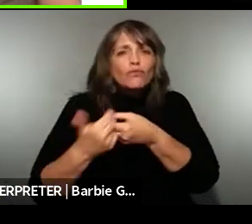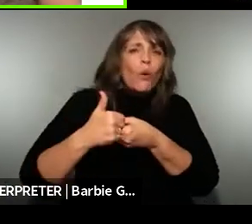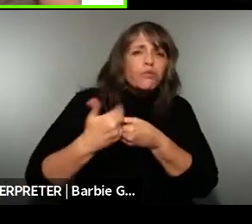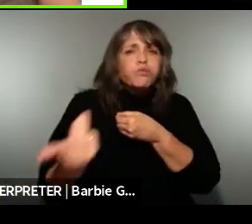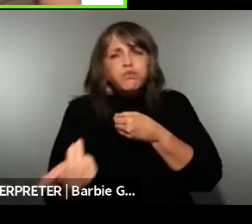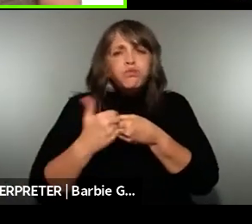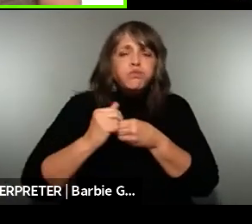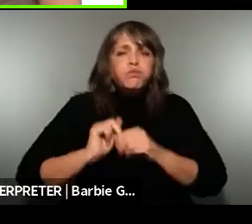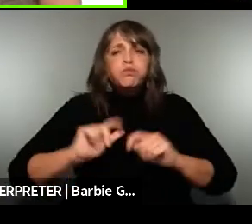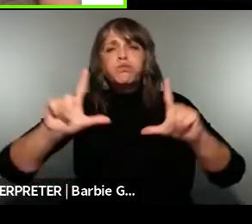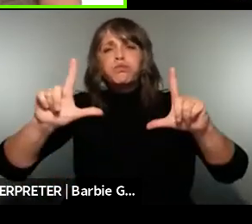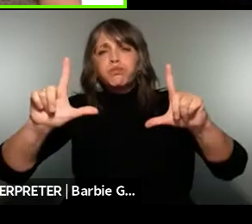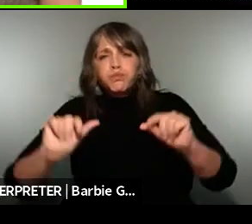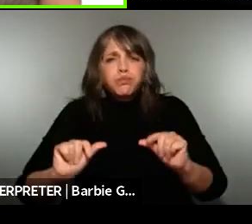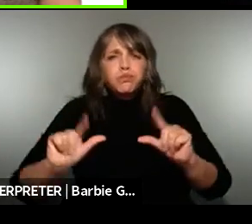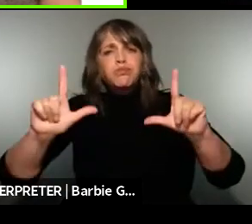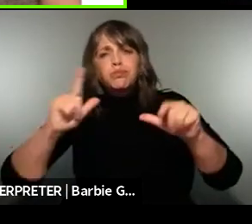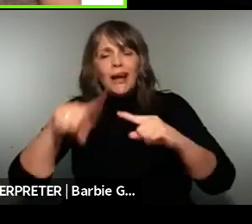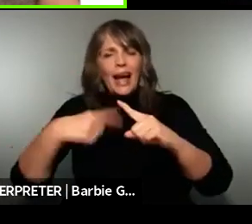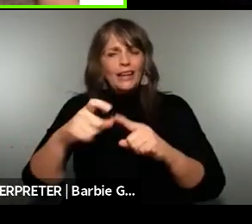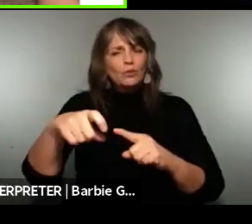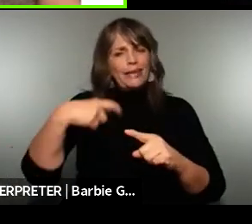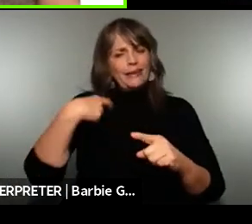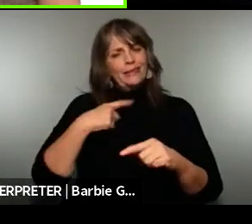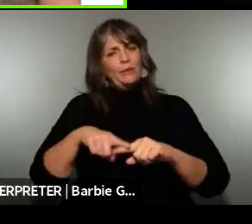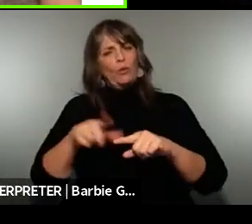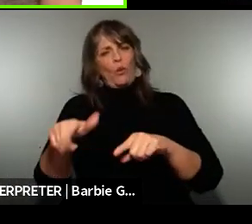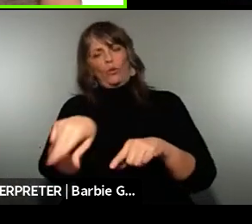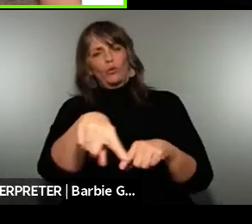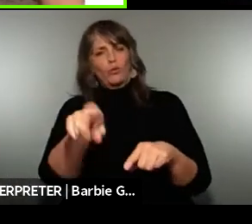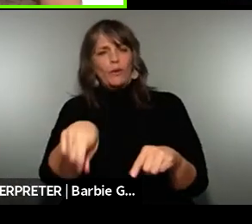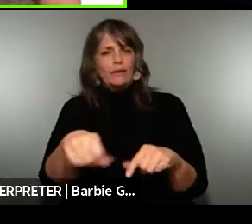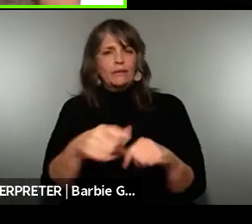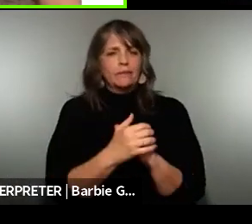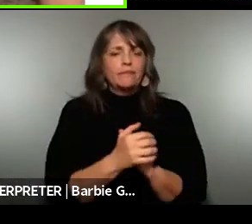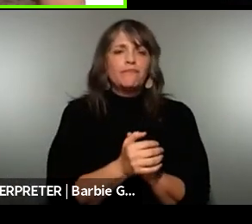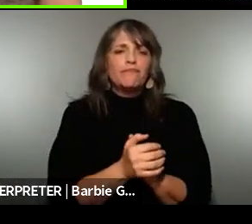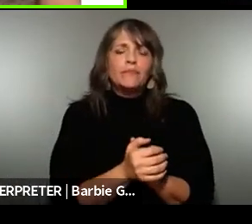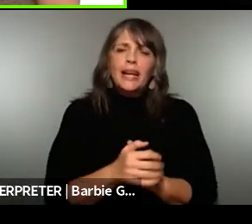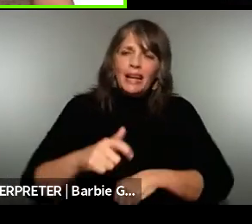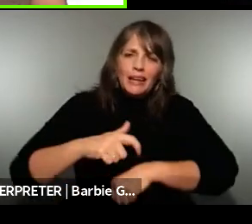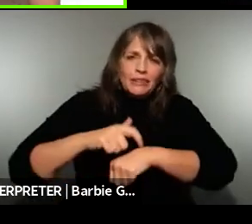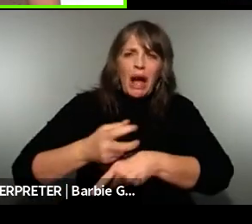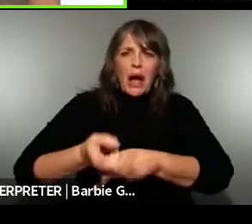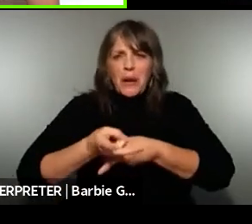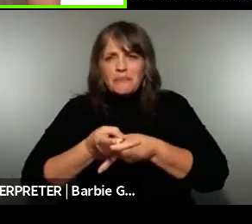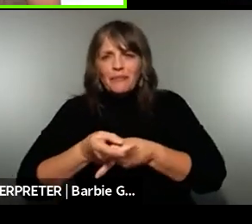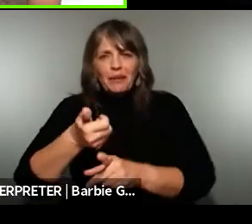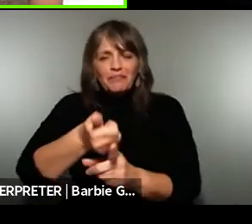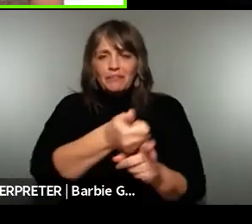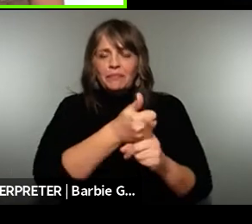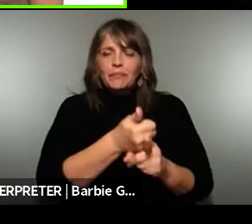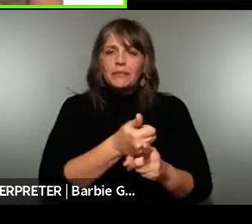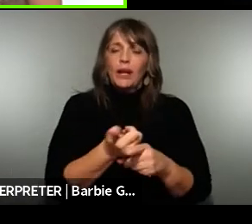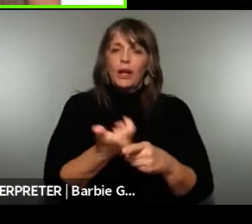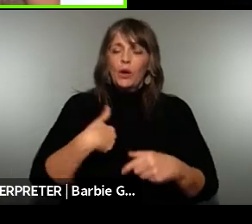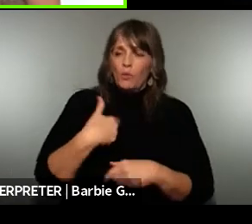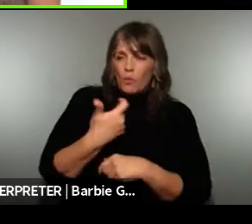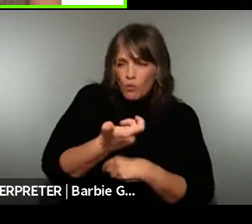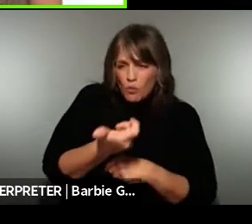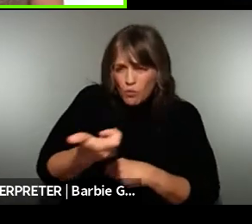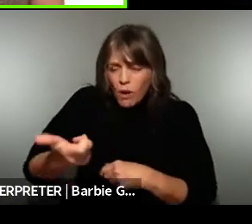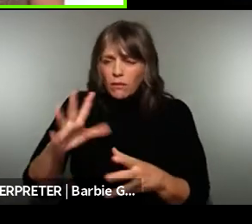the capaciousness of time and care. So we hope that over the course of these calls, we as a field will feel more equipped to move toward